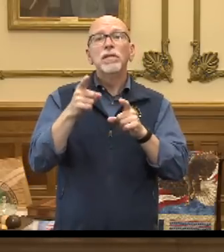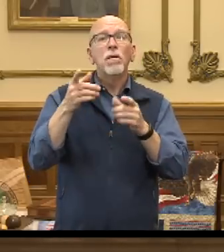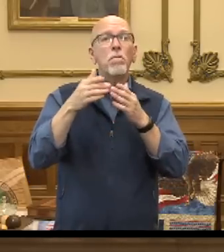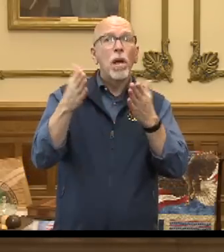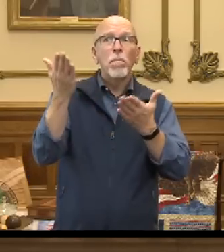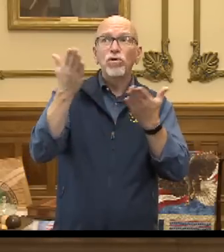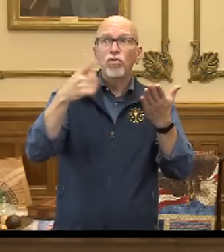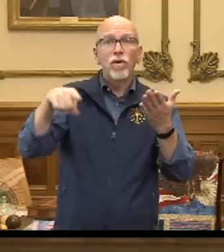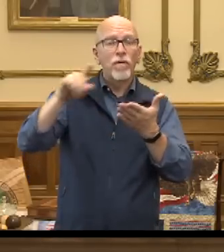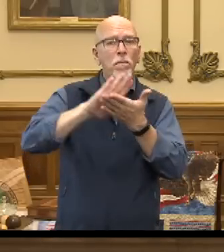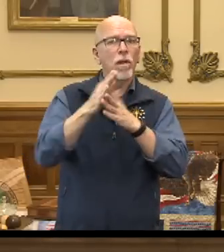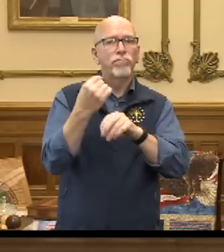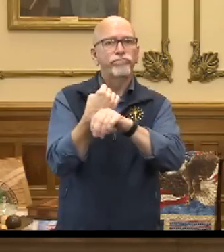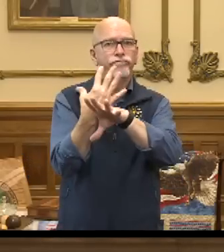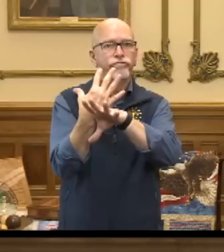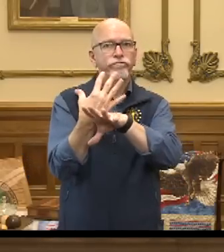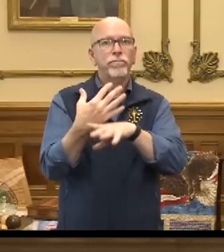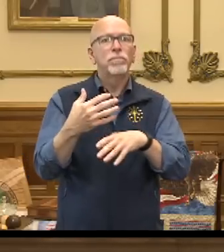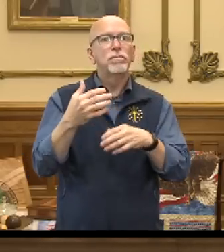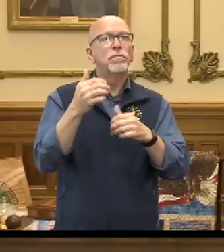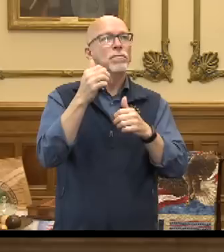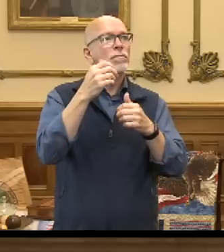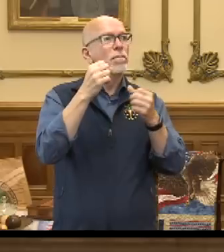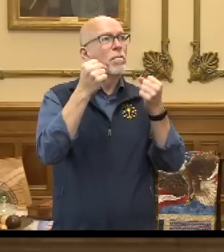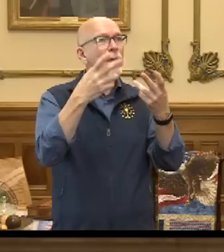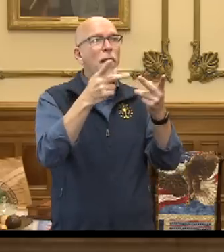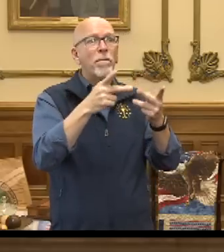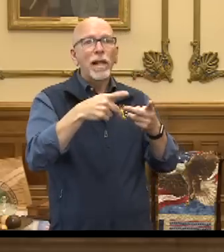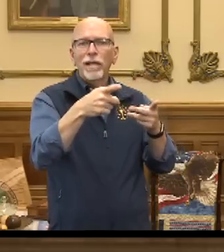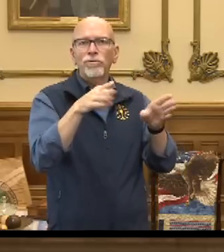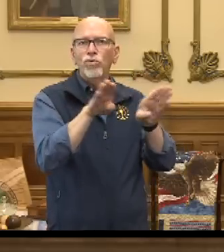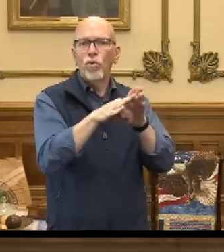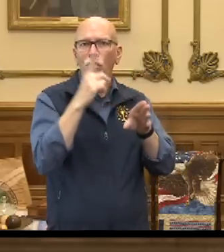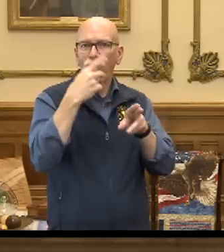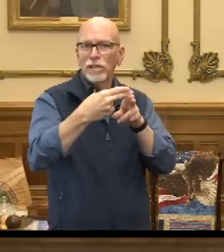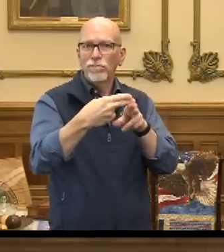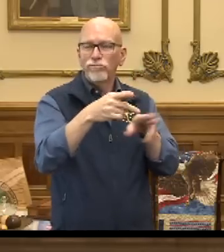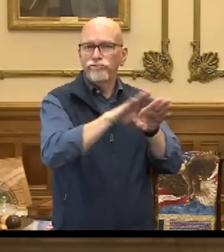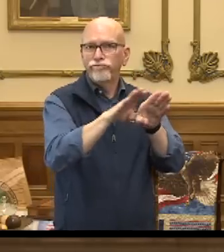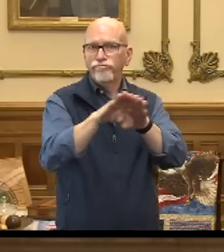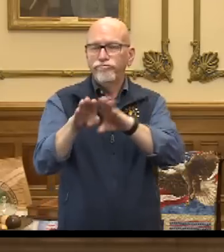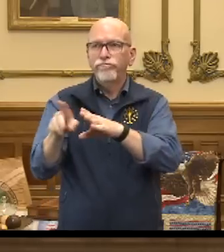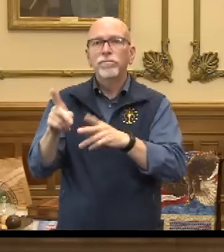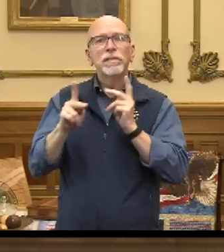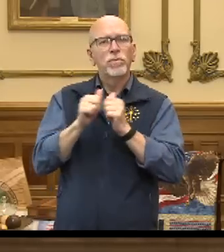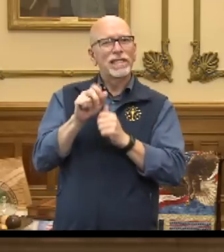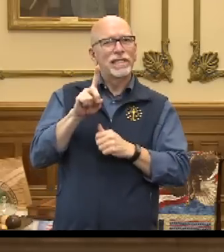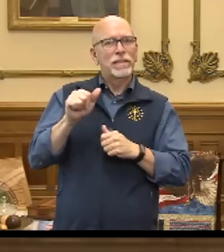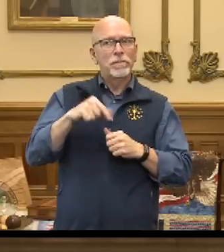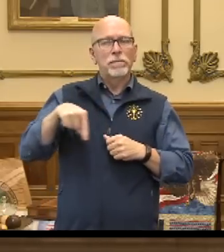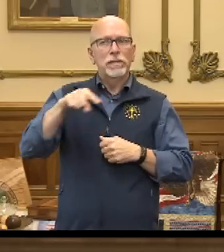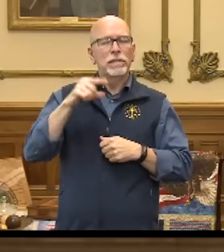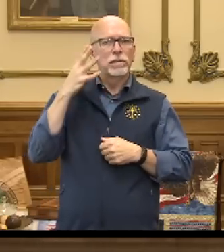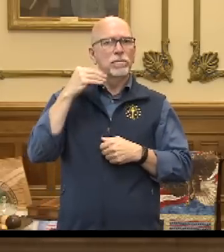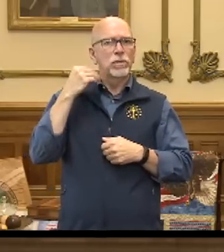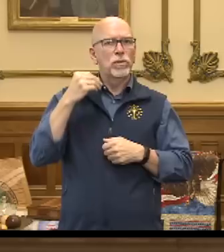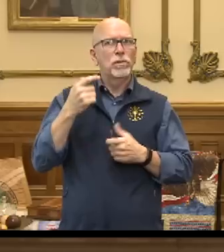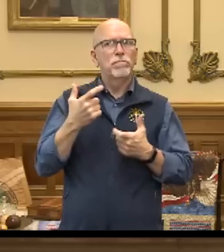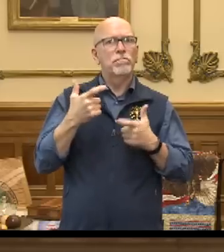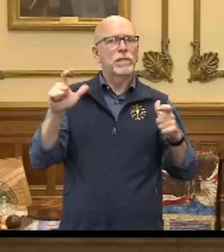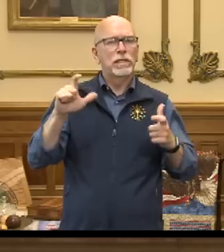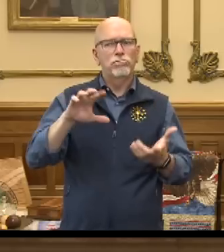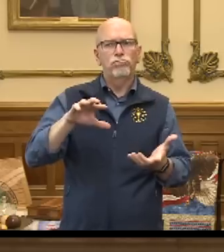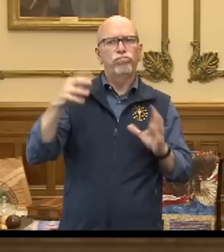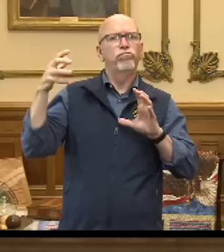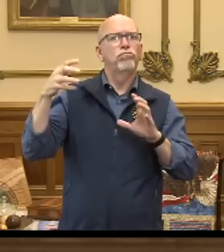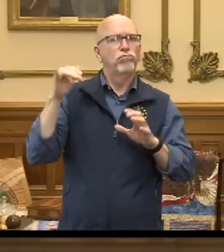went virtual and public spaces were temporarily closed, Hoosiers with disabilities experienced a significant